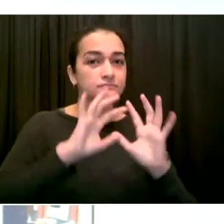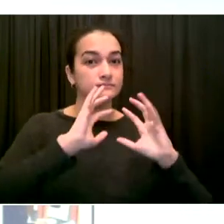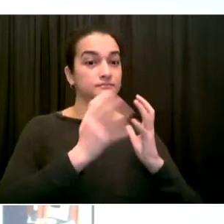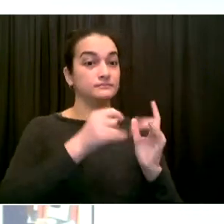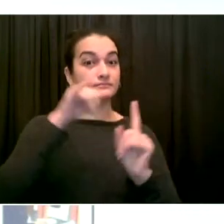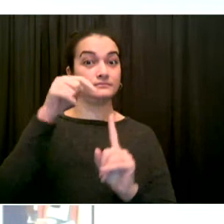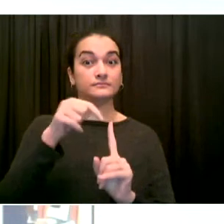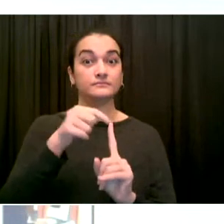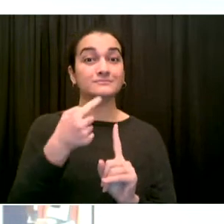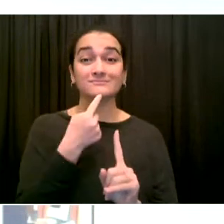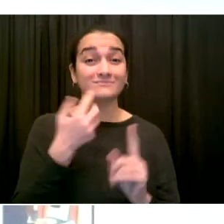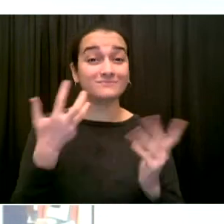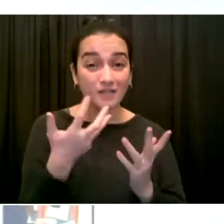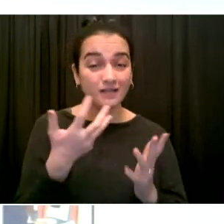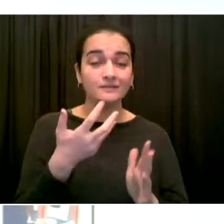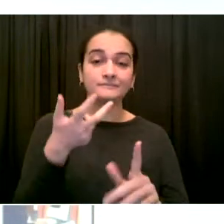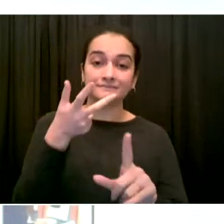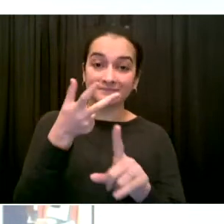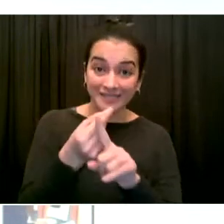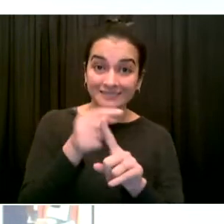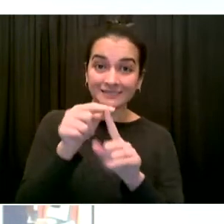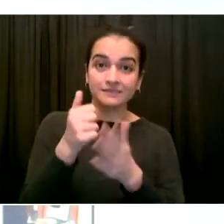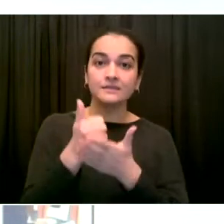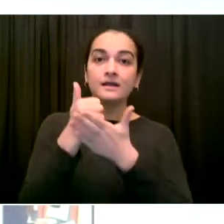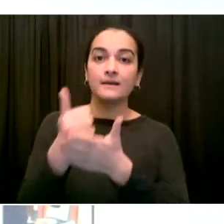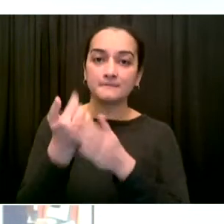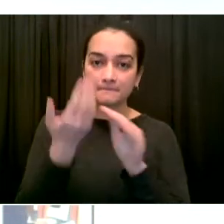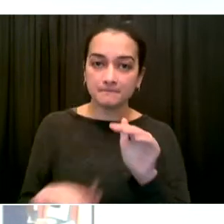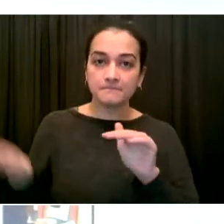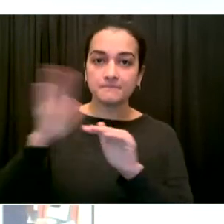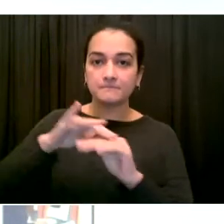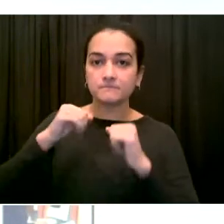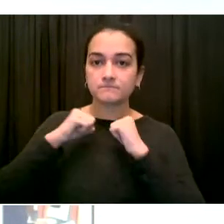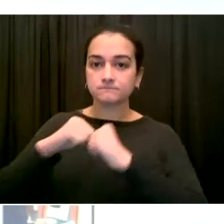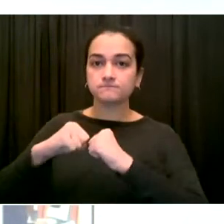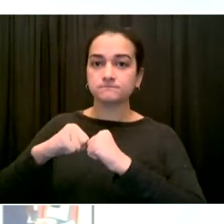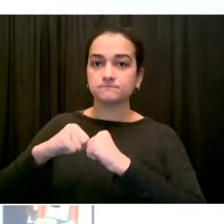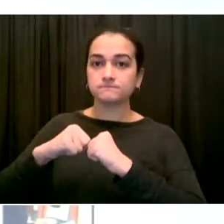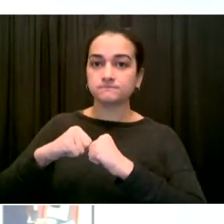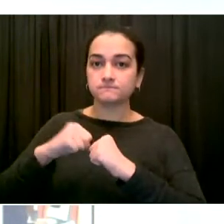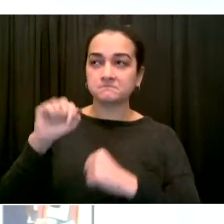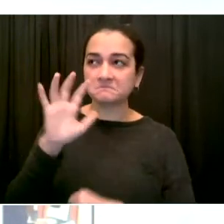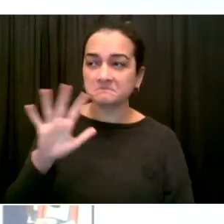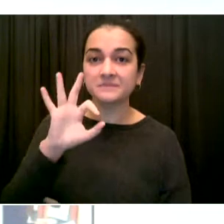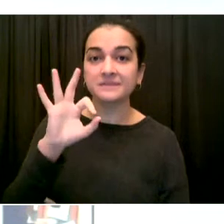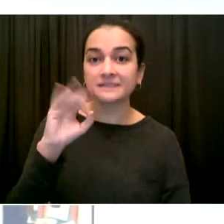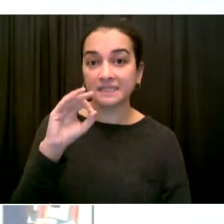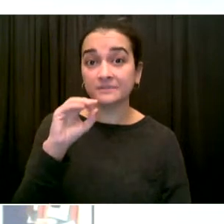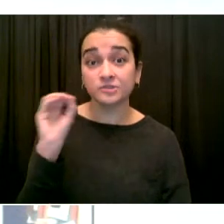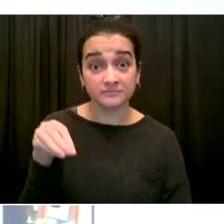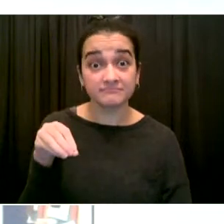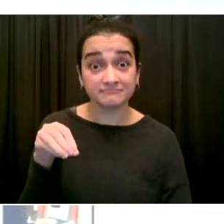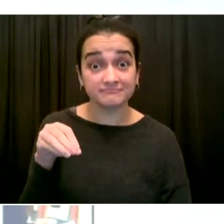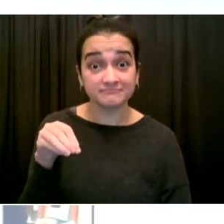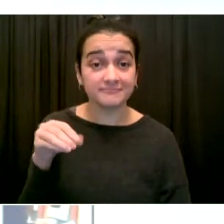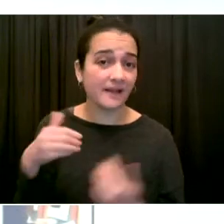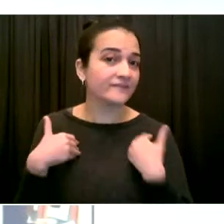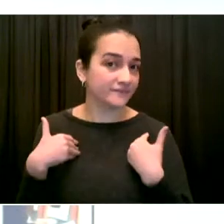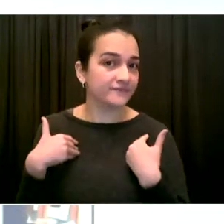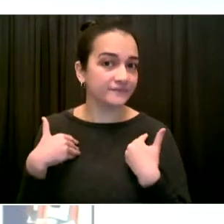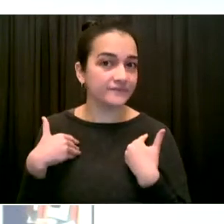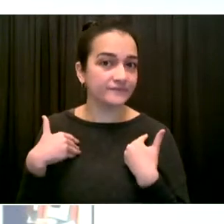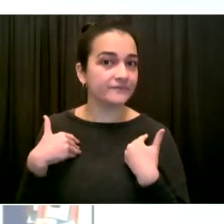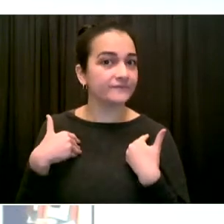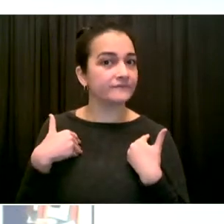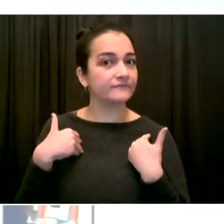of 90%, as you mentioned, against symptomatic disease once one gets a booster shot. But